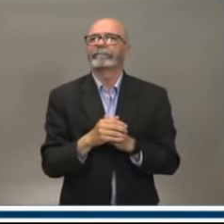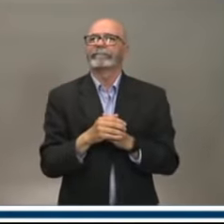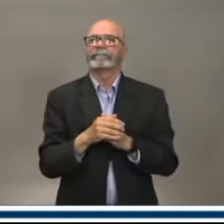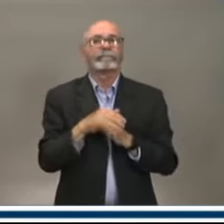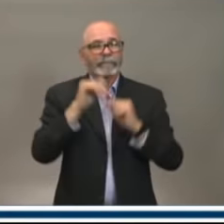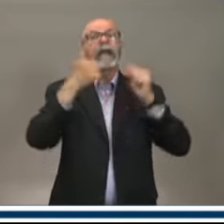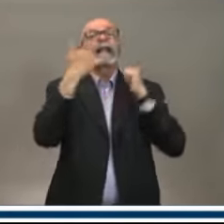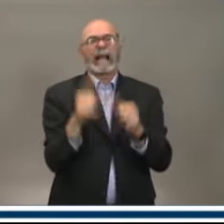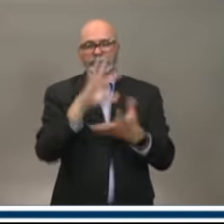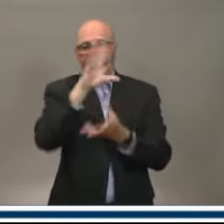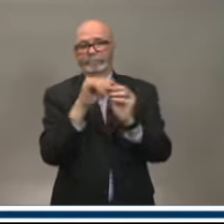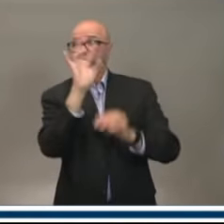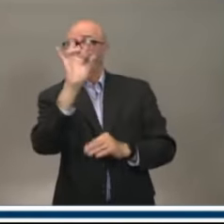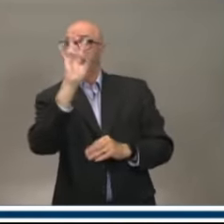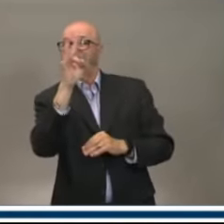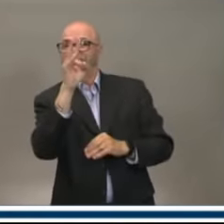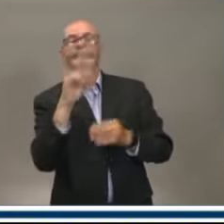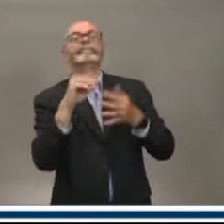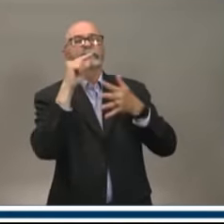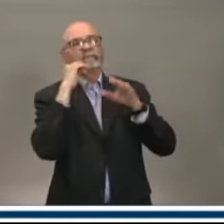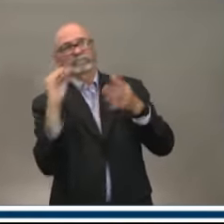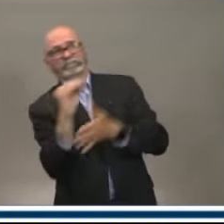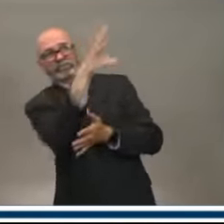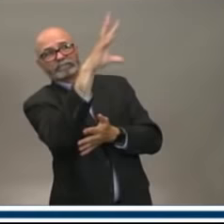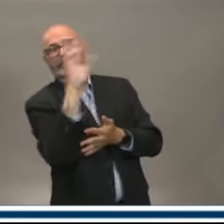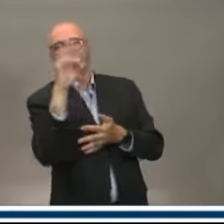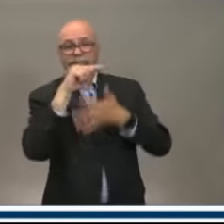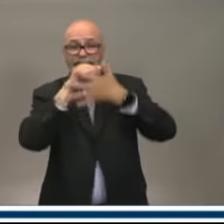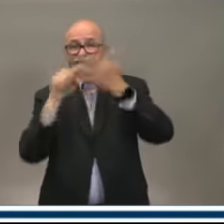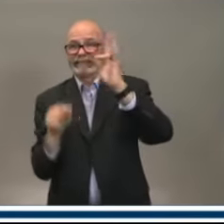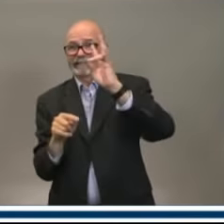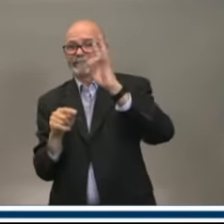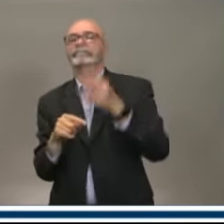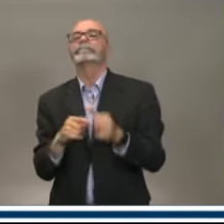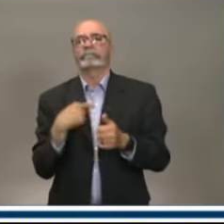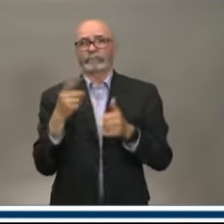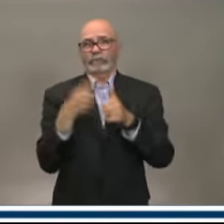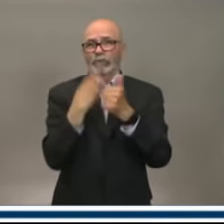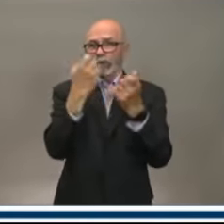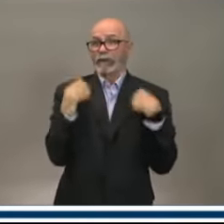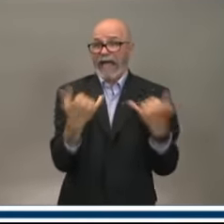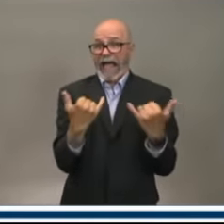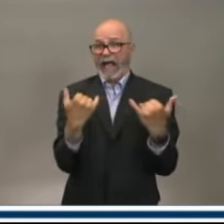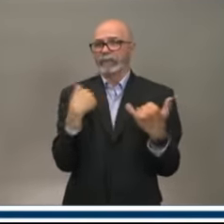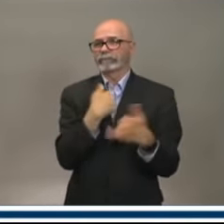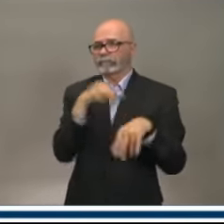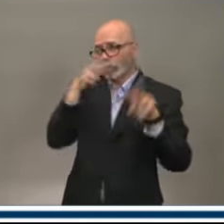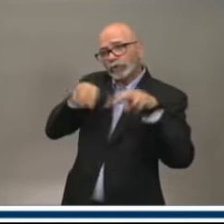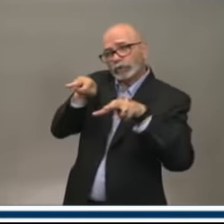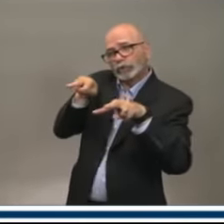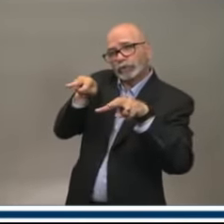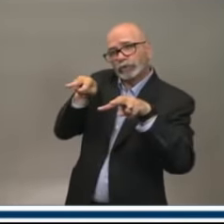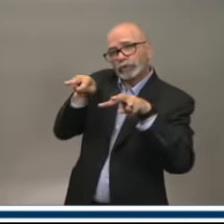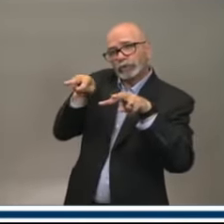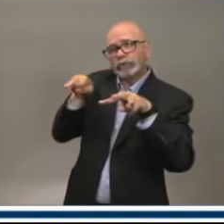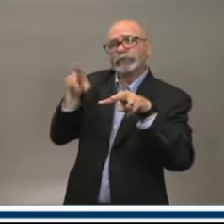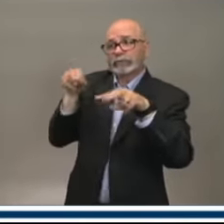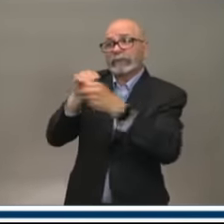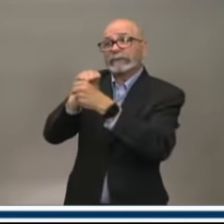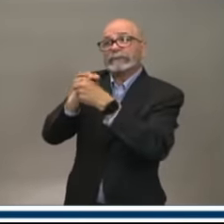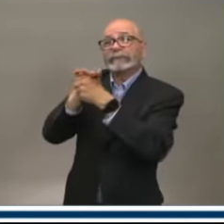have measures that we're continue to look at. What is the epidemiology on COVID-19 telling